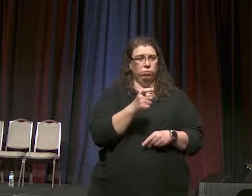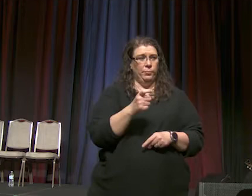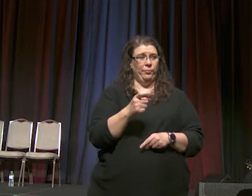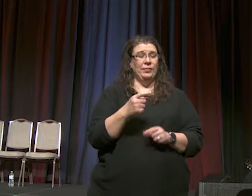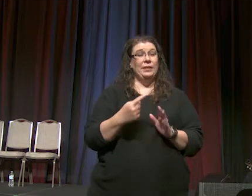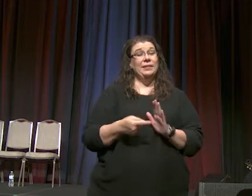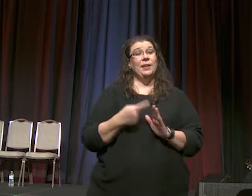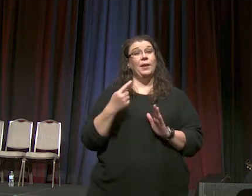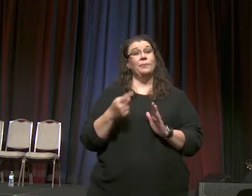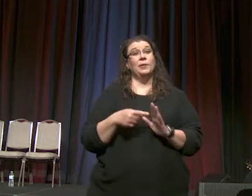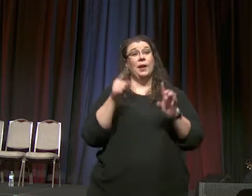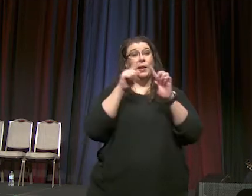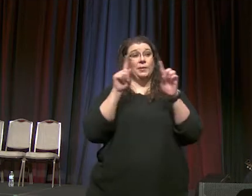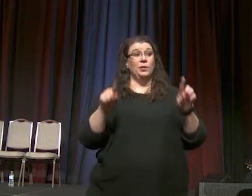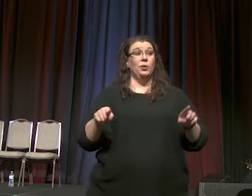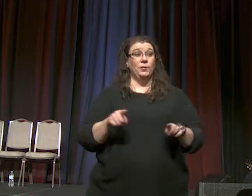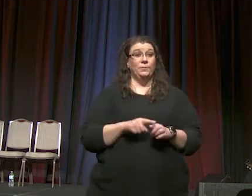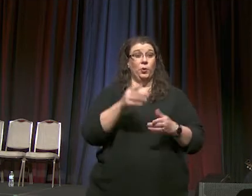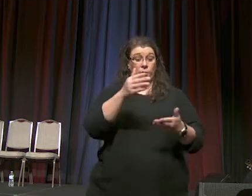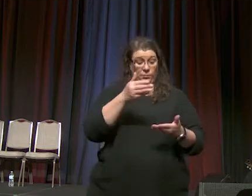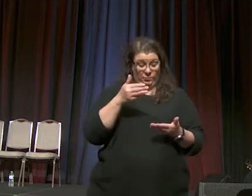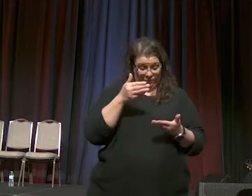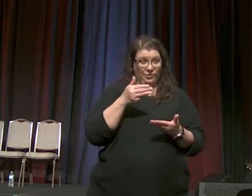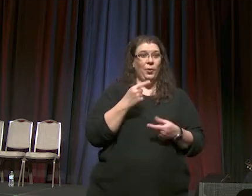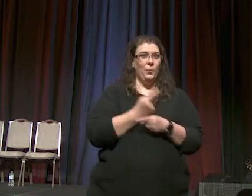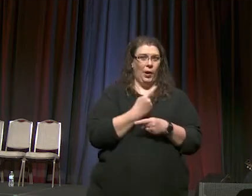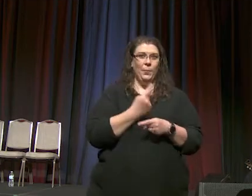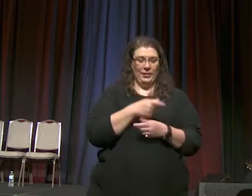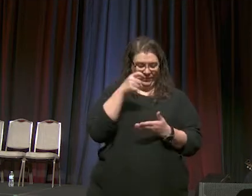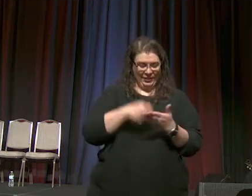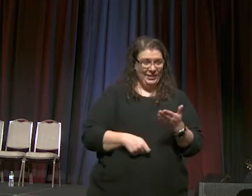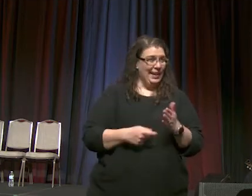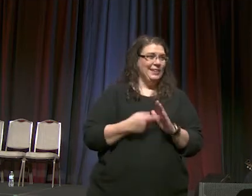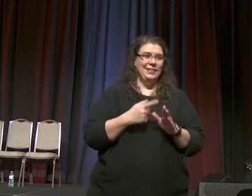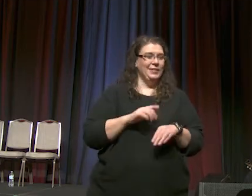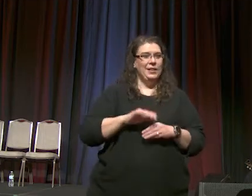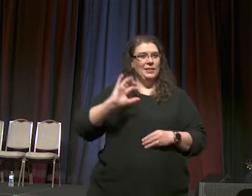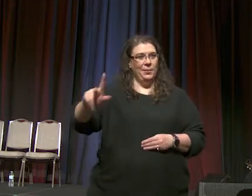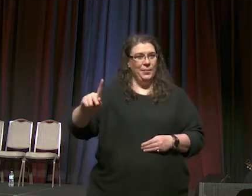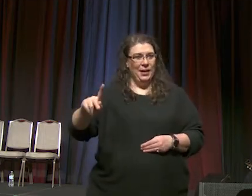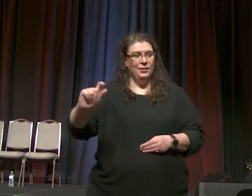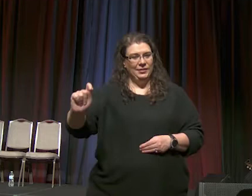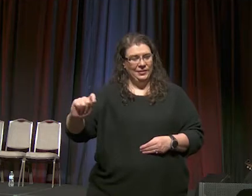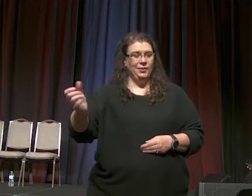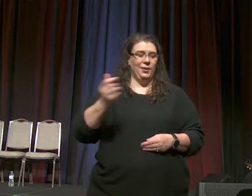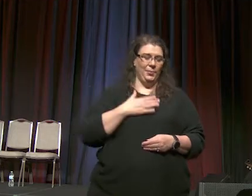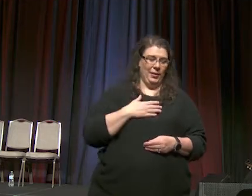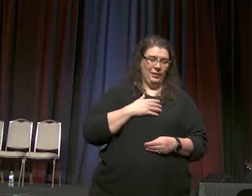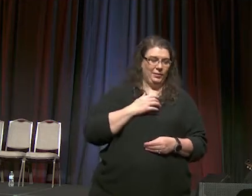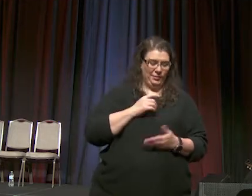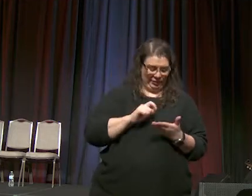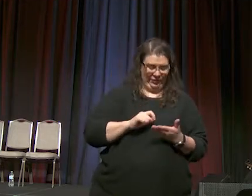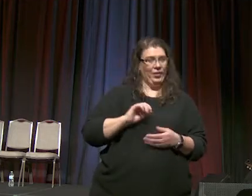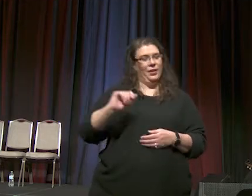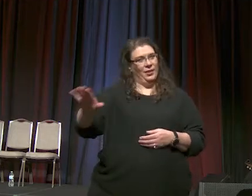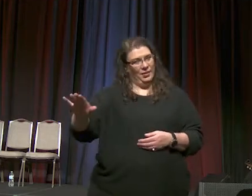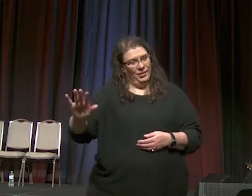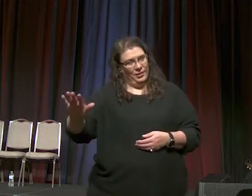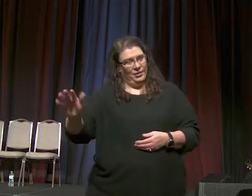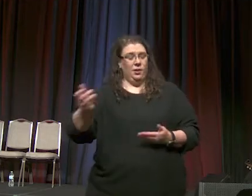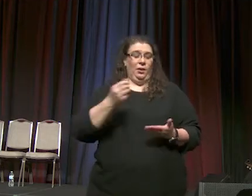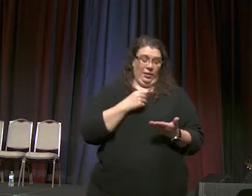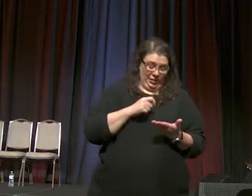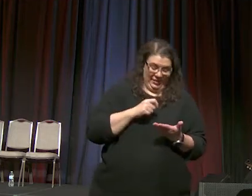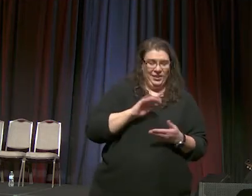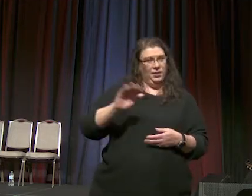Sometimes those forms come in properly filled out. Sometimes they keep going back and forth and back and forth and back and forth until they're completed.